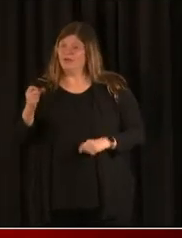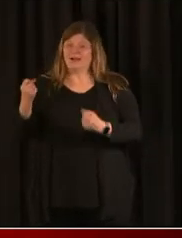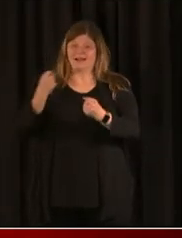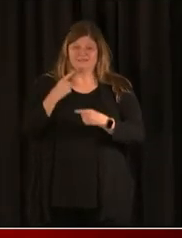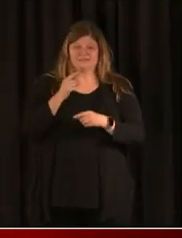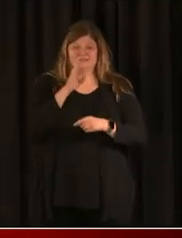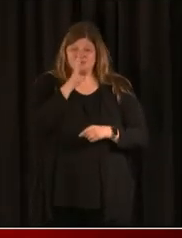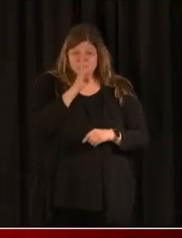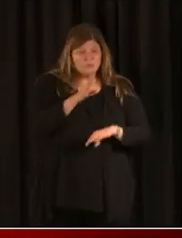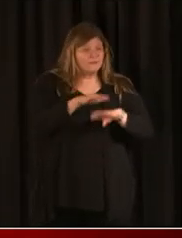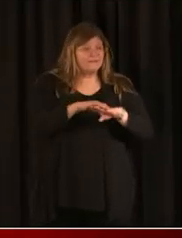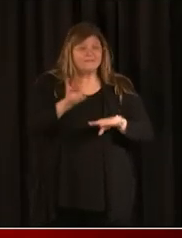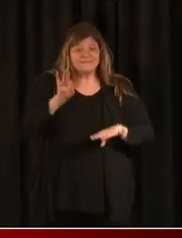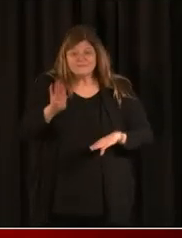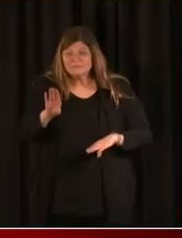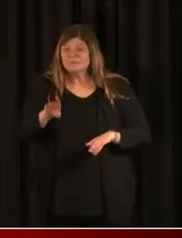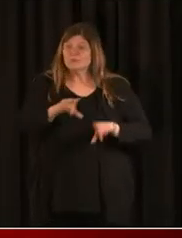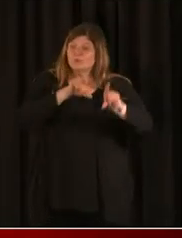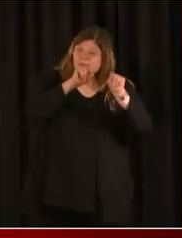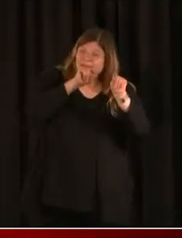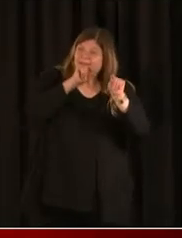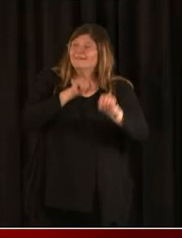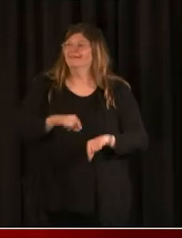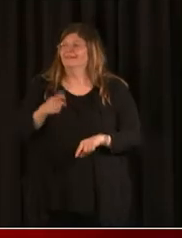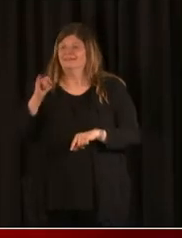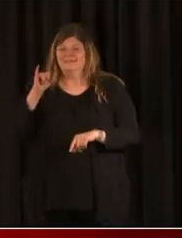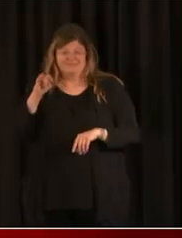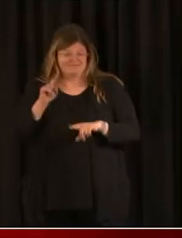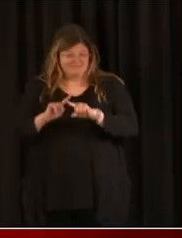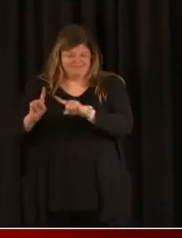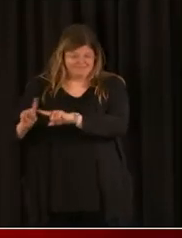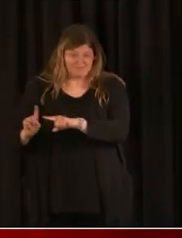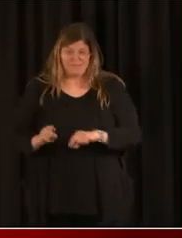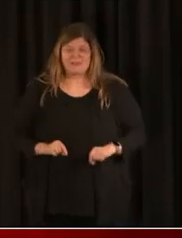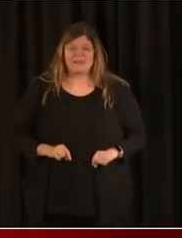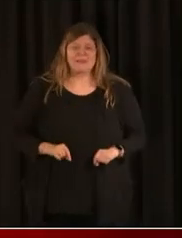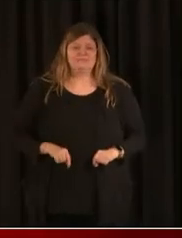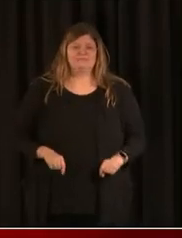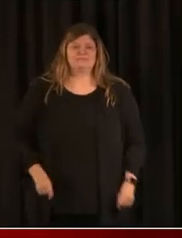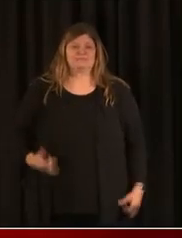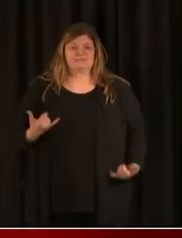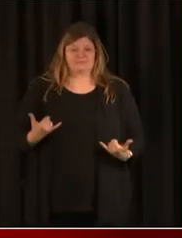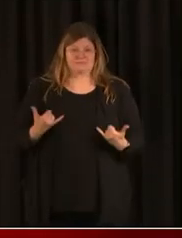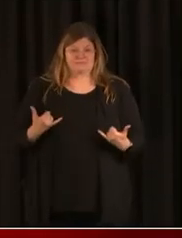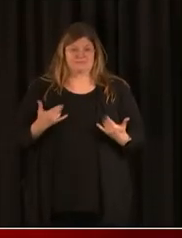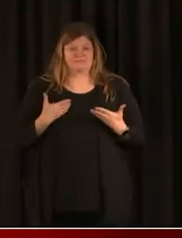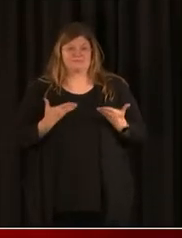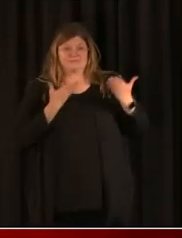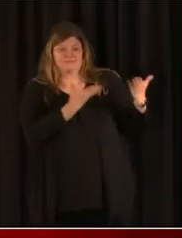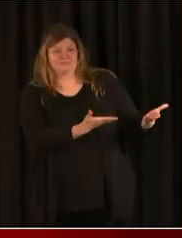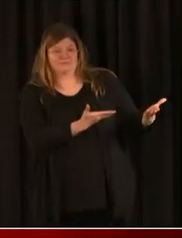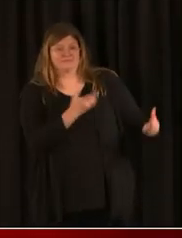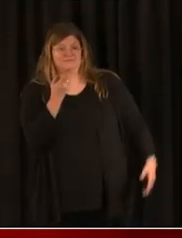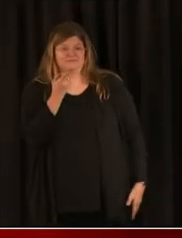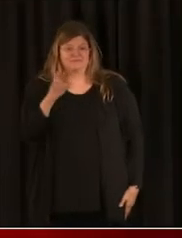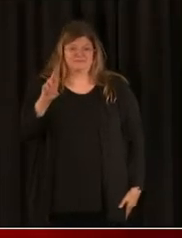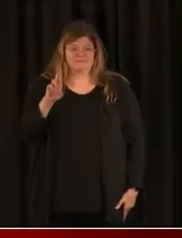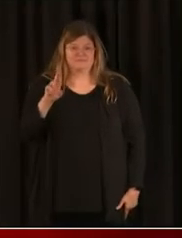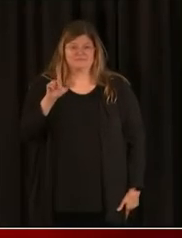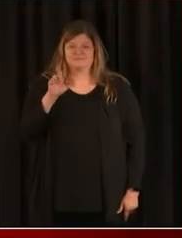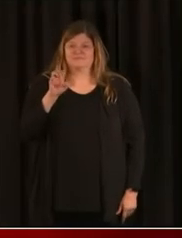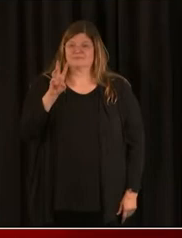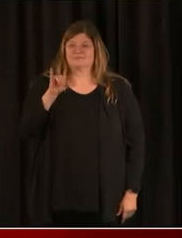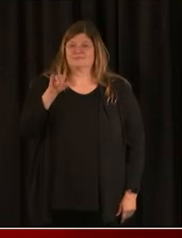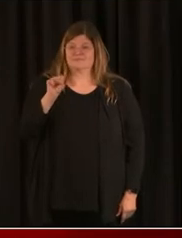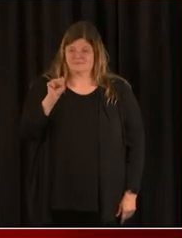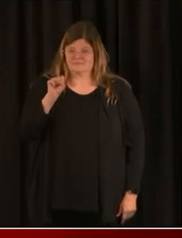your questions directly on Facebook or Twitter. So now we will go to Chancellor Dr. Louis Farabee, who will